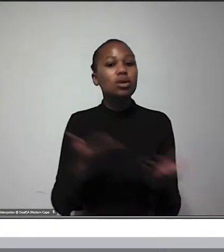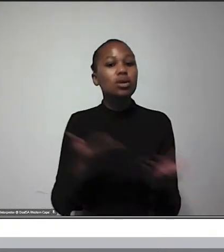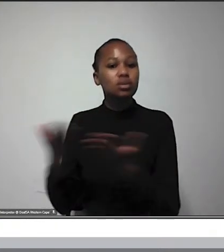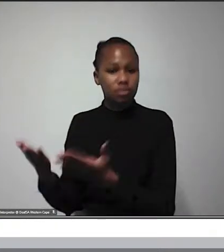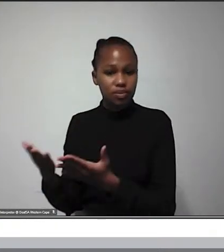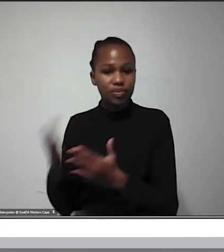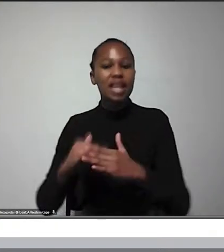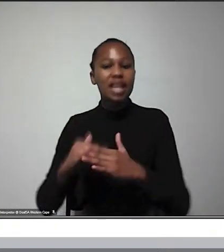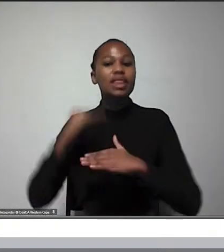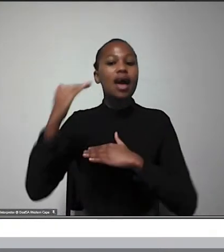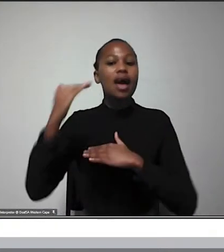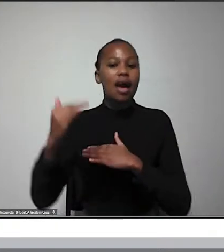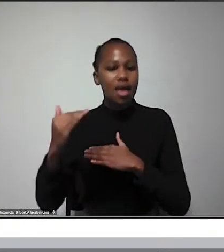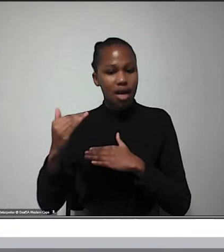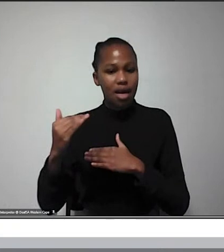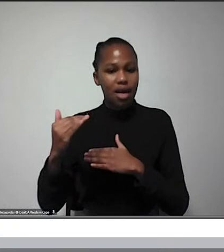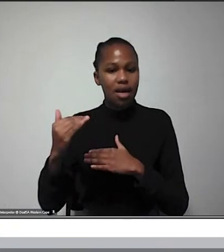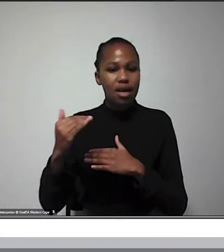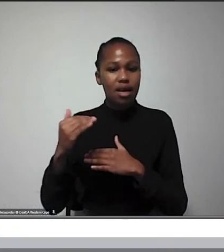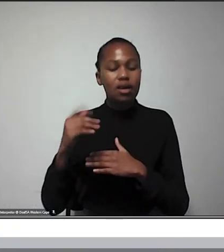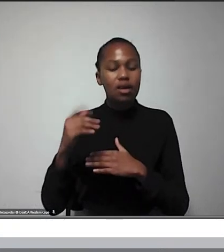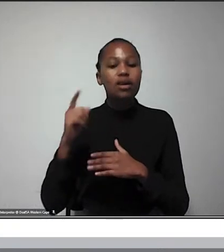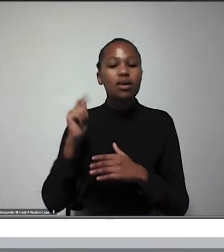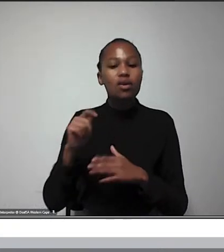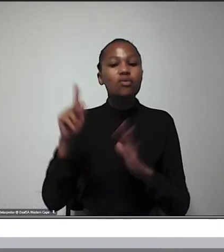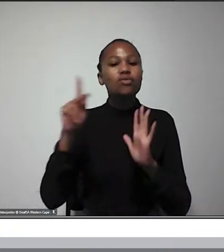of the product, potentially the higher the tariff.